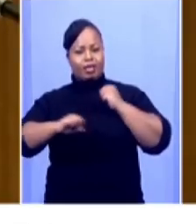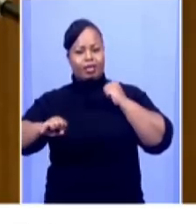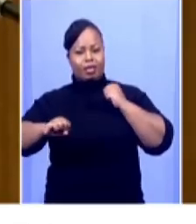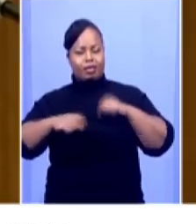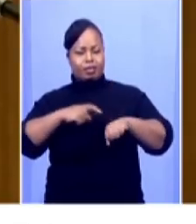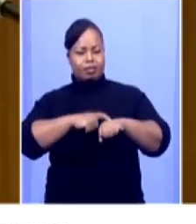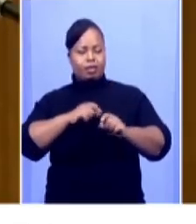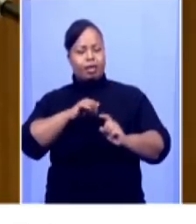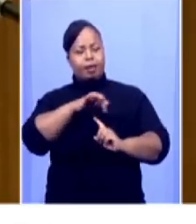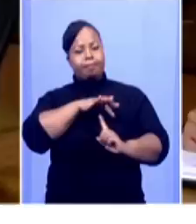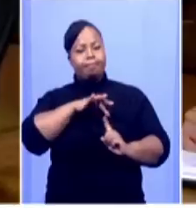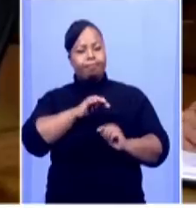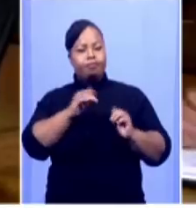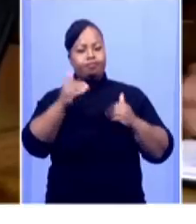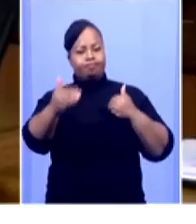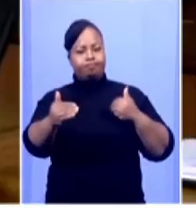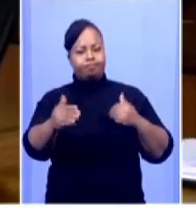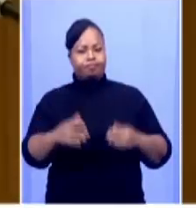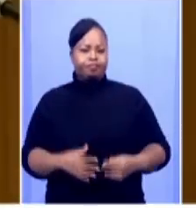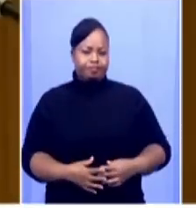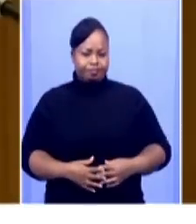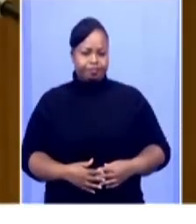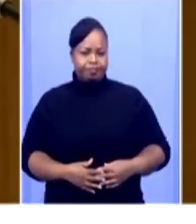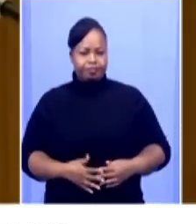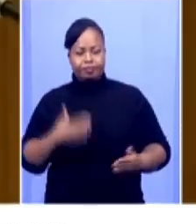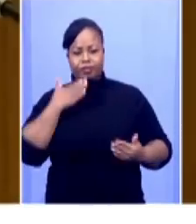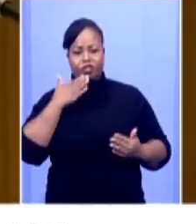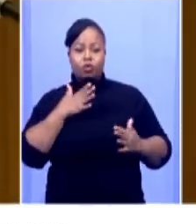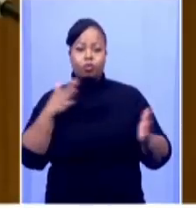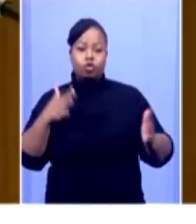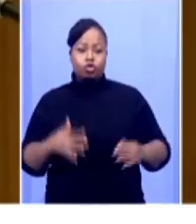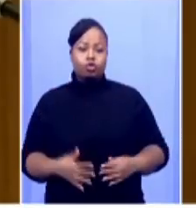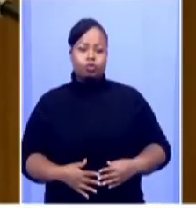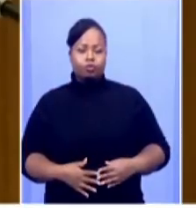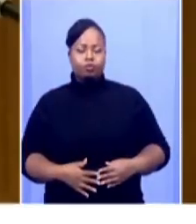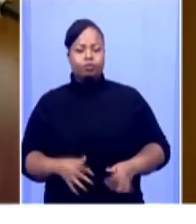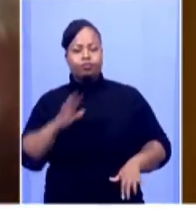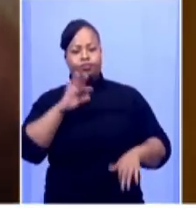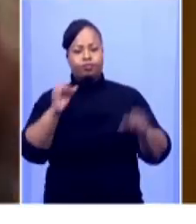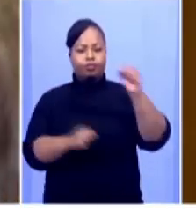conditions. Thank you very much. The court adjourns.